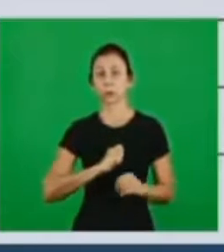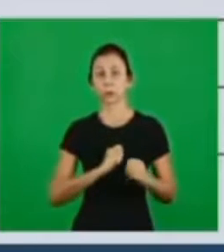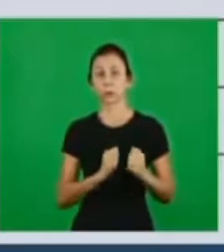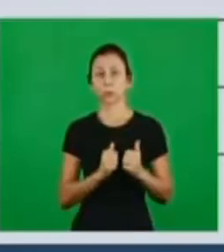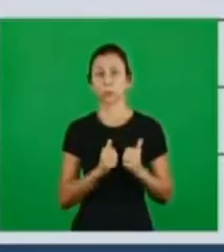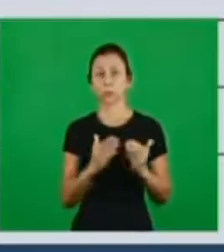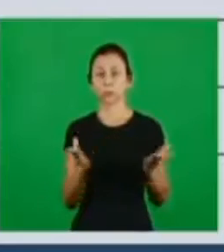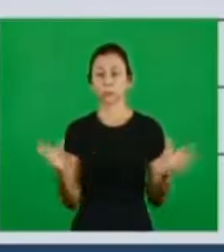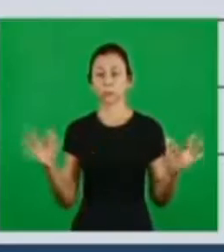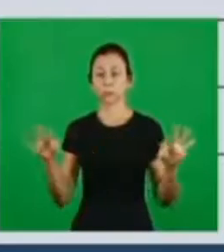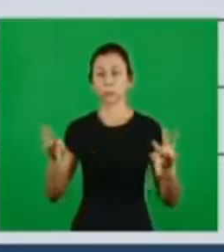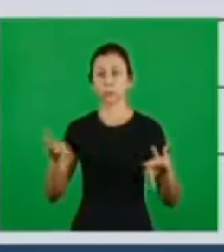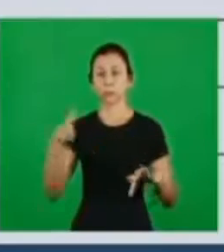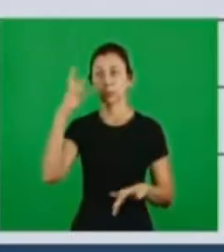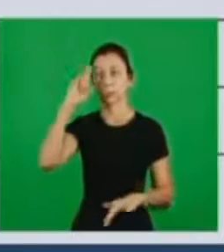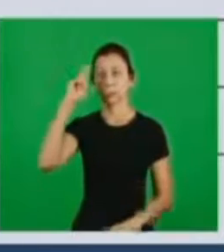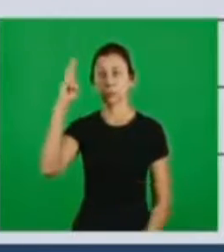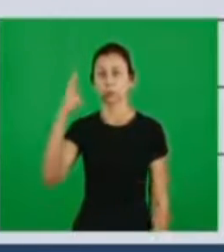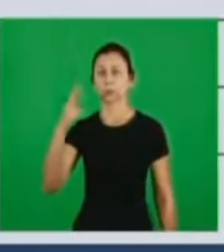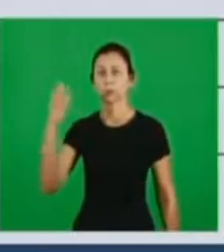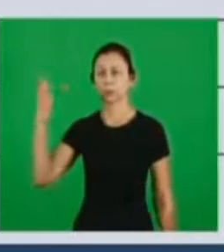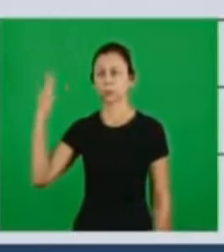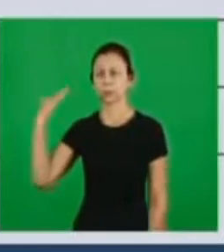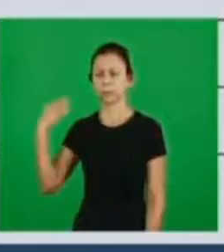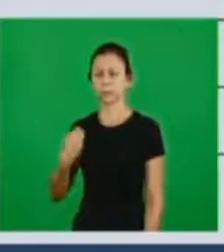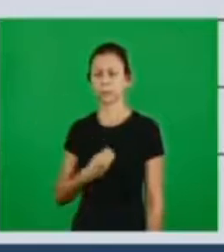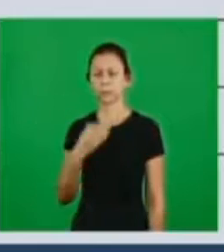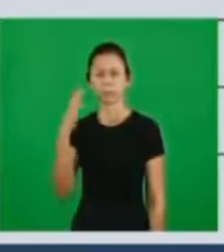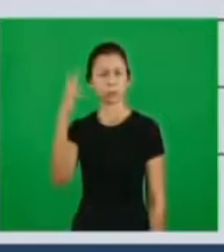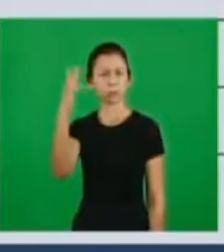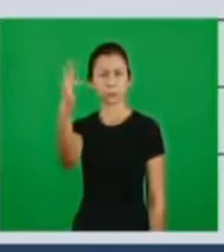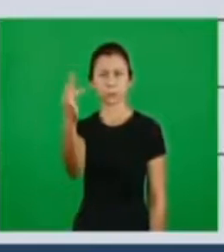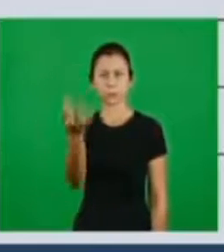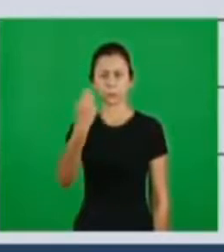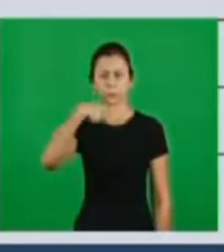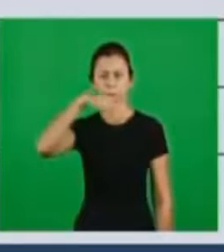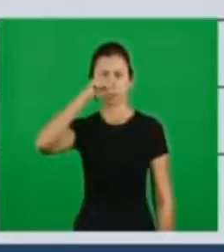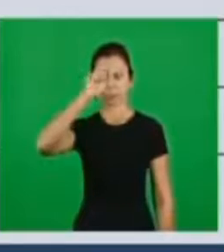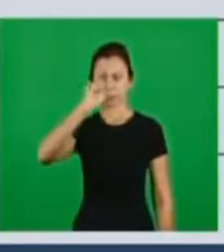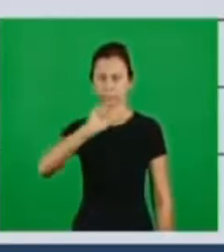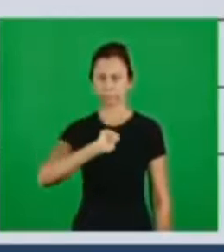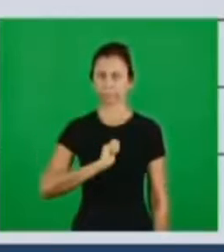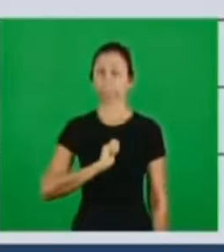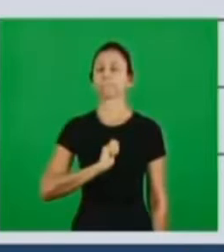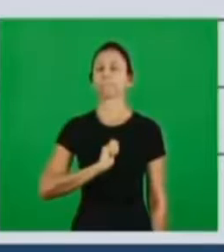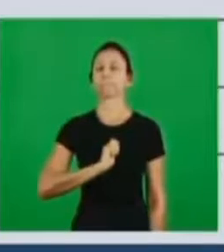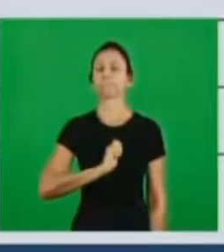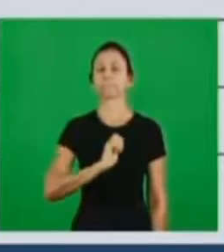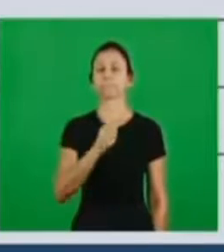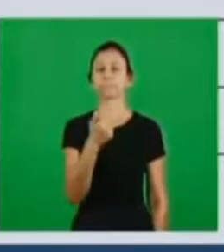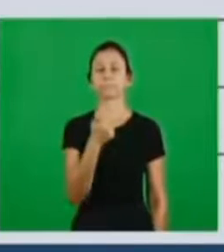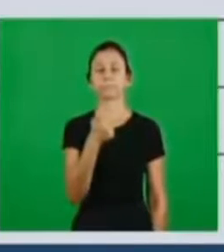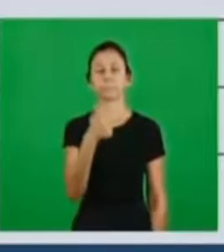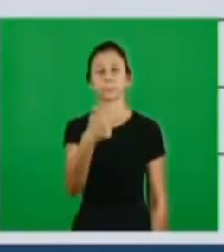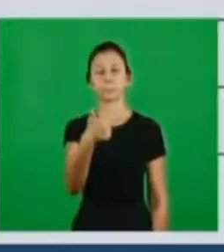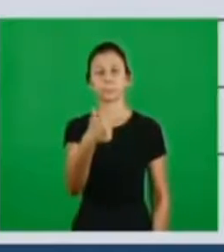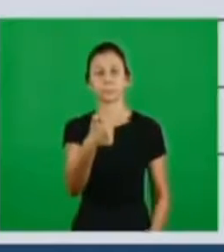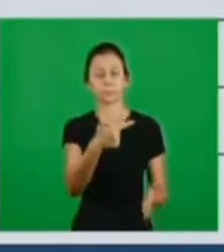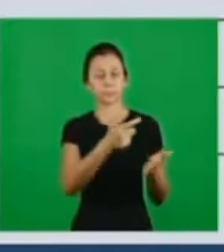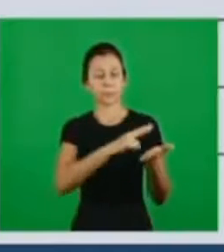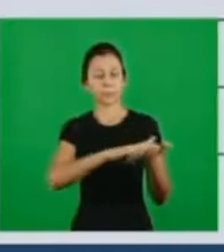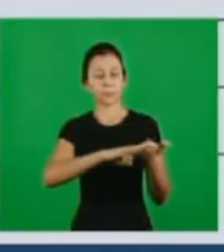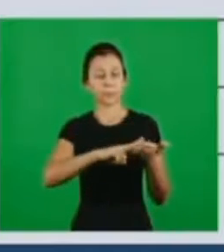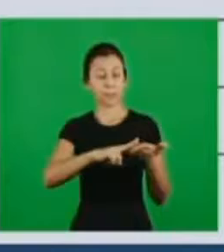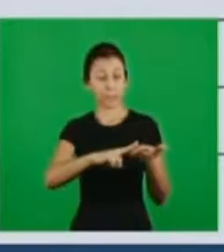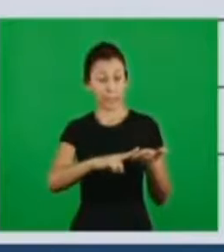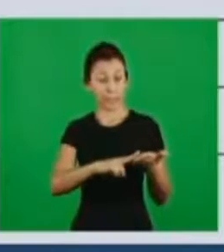I'm the Alpha and Omega, the beginning and the end. This is what the one who was, who is, and to is to come. So now we go